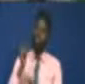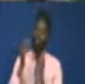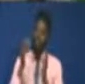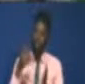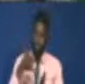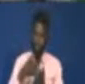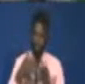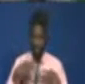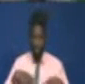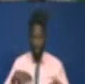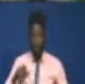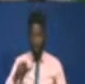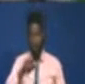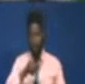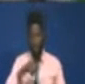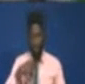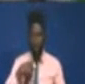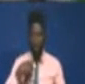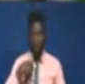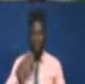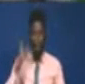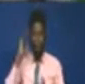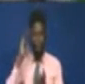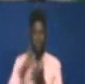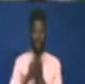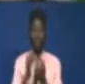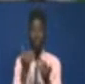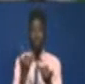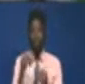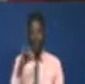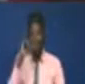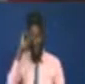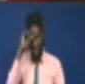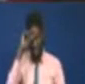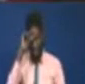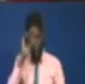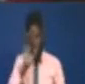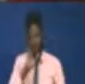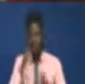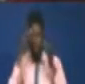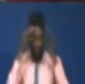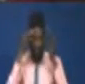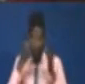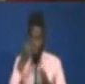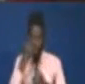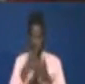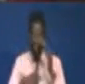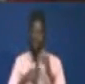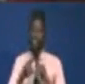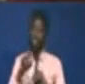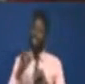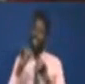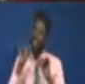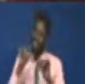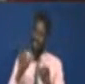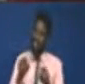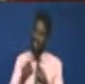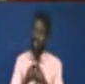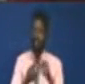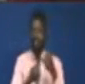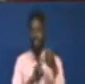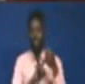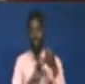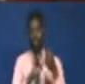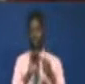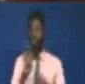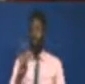So I want to believe where I am, the government's position is for the status quo to remain until we have the stakeholders